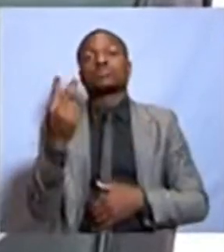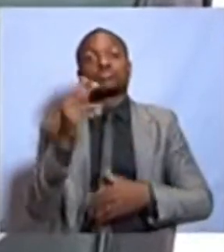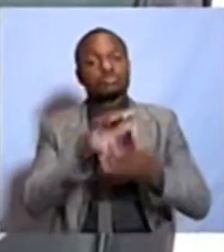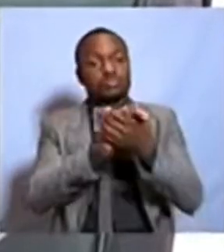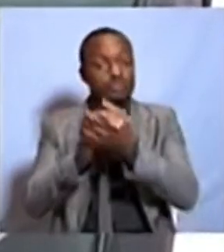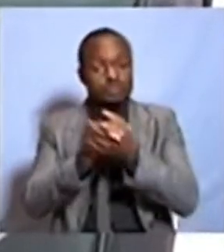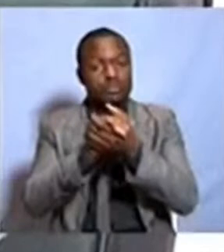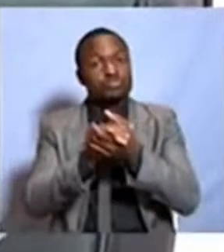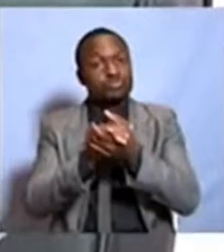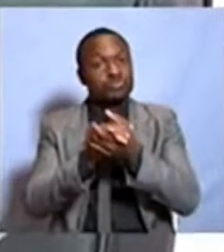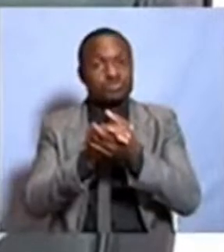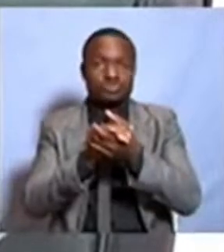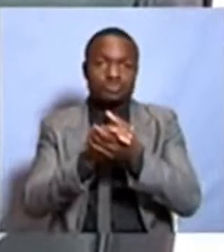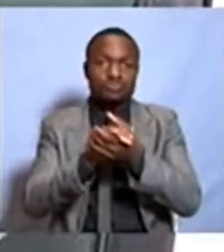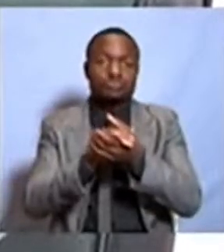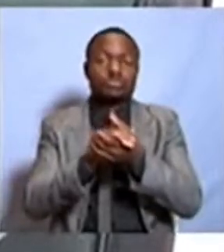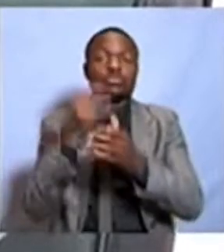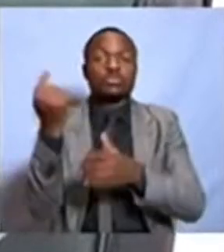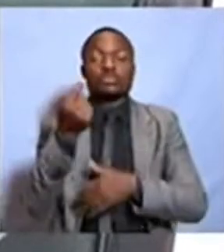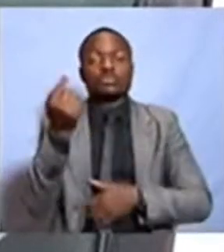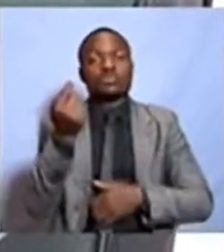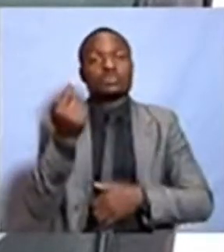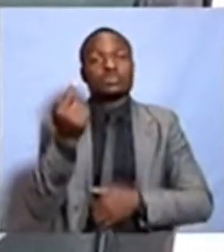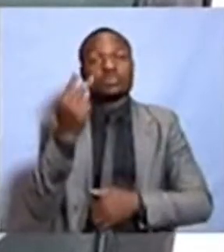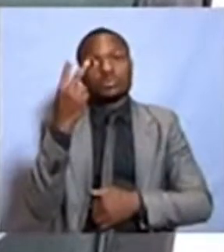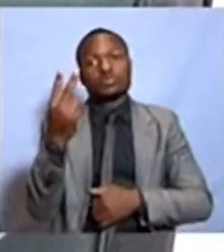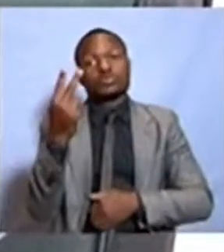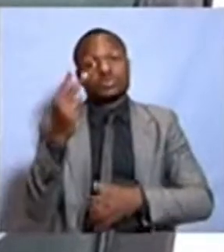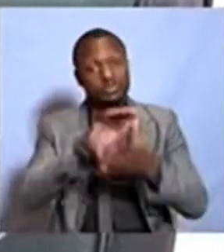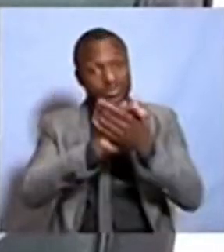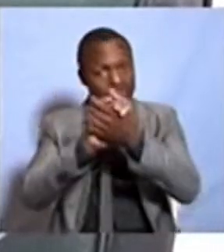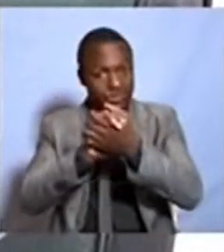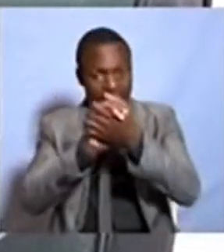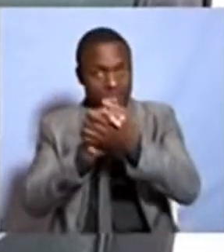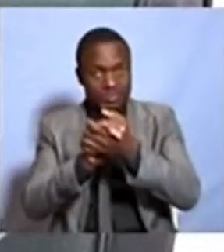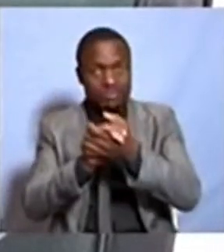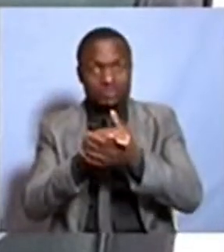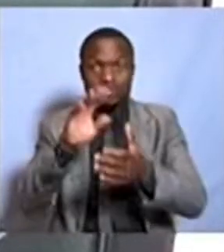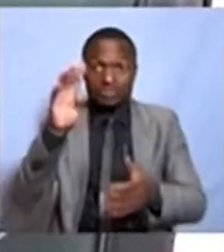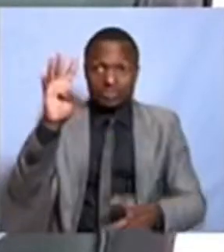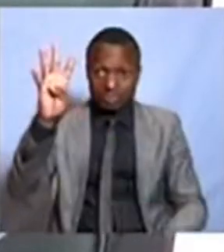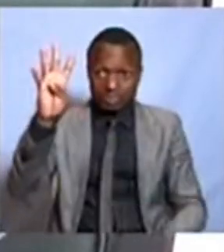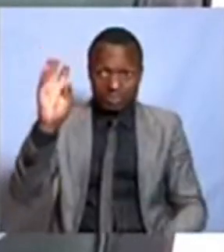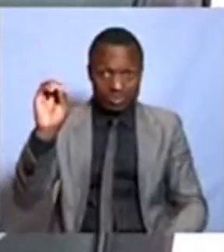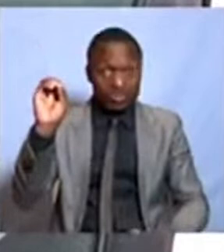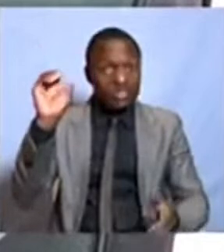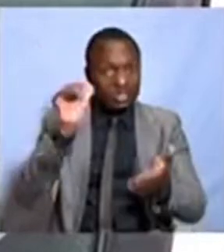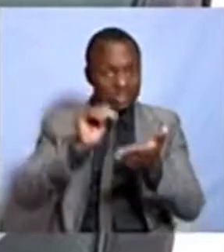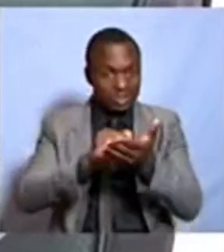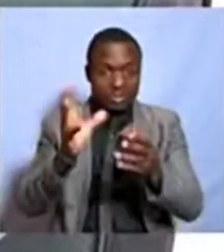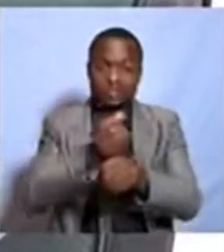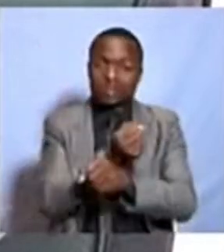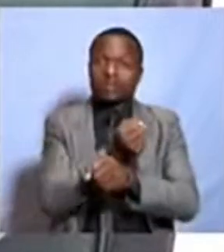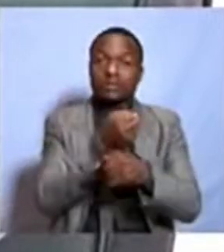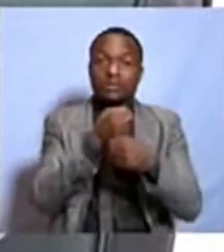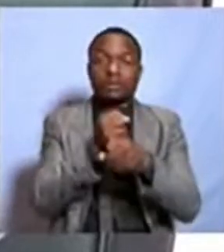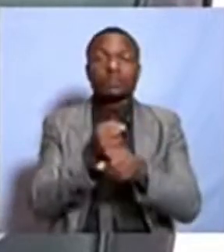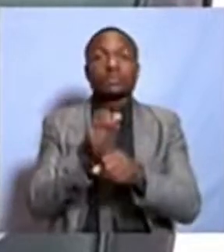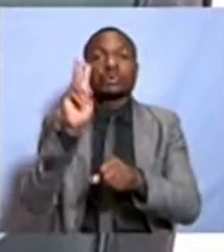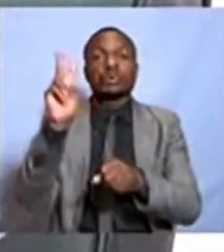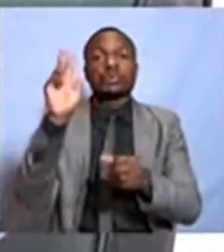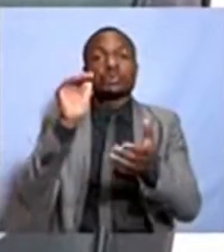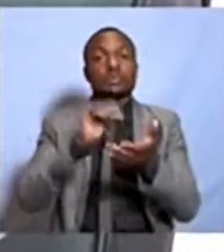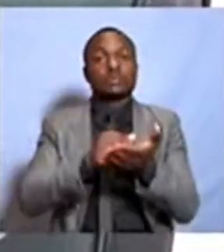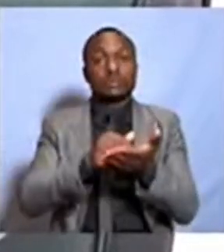cooperatives were made, and only out of those 2 cooperatives, the 40,000 they got, they've only made 2,000 kwacha as